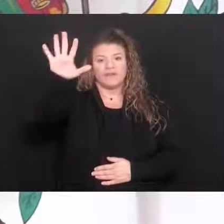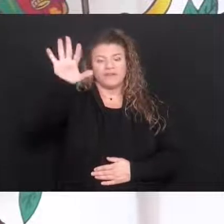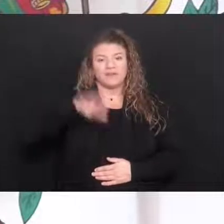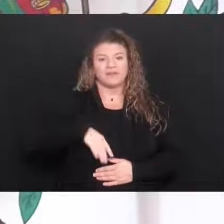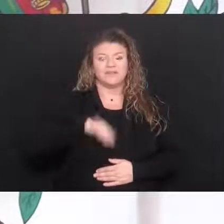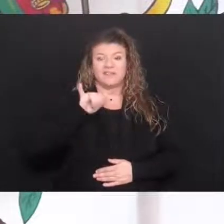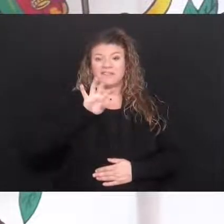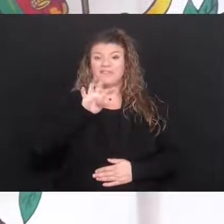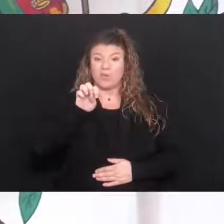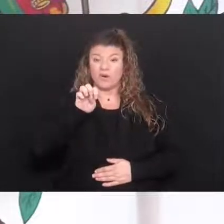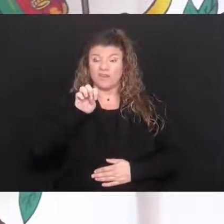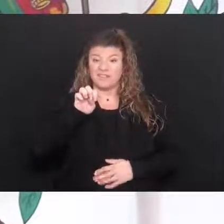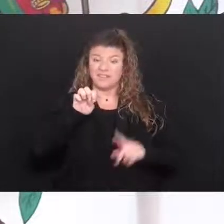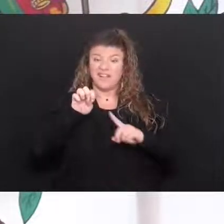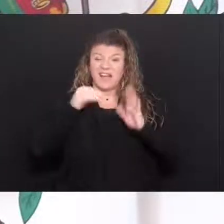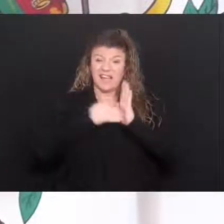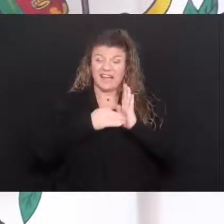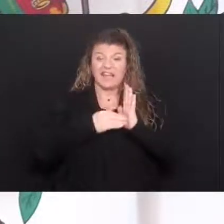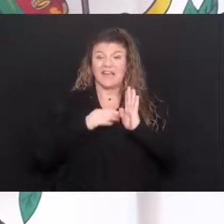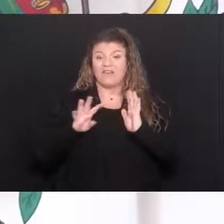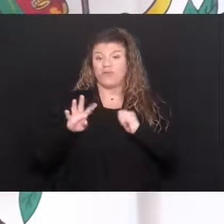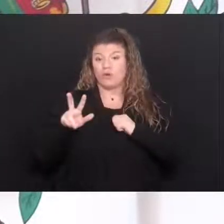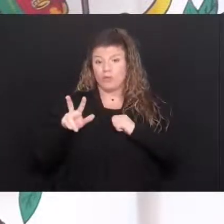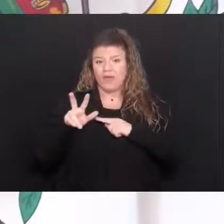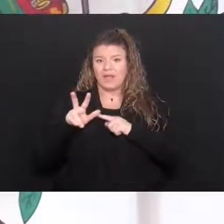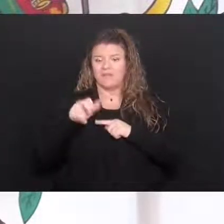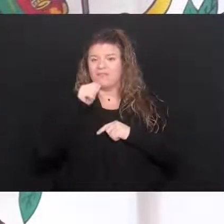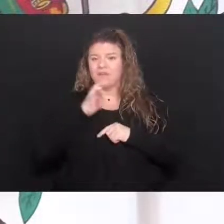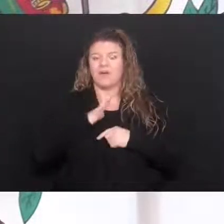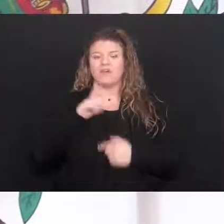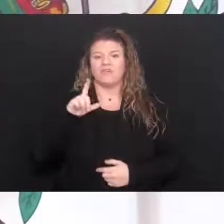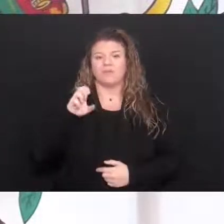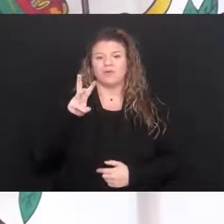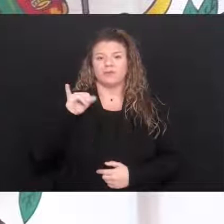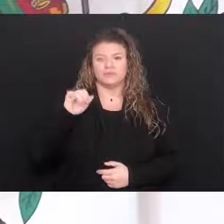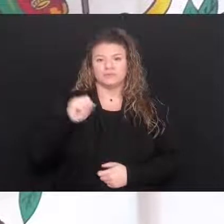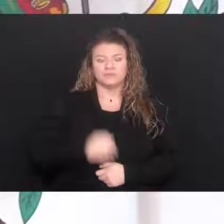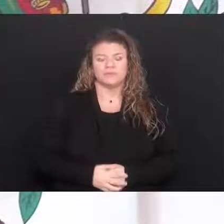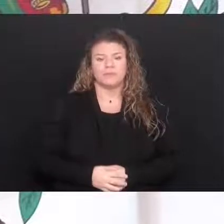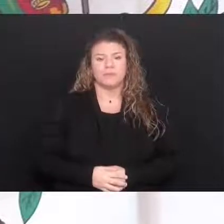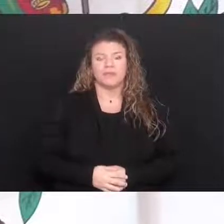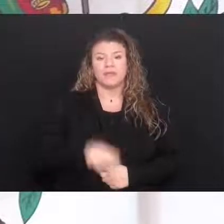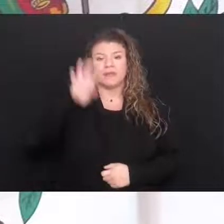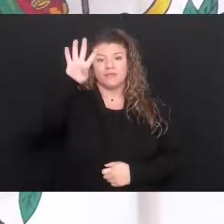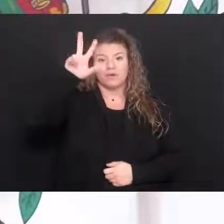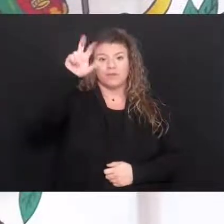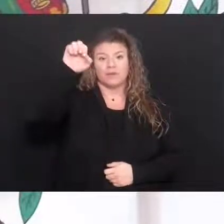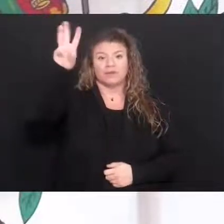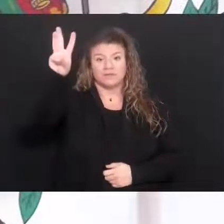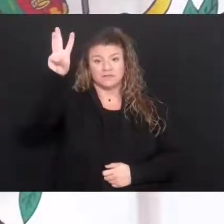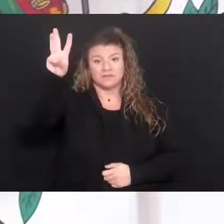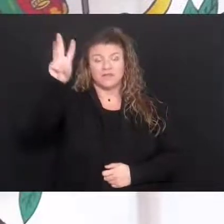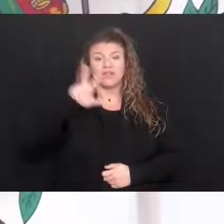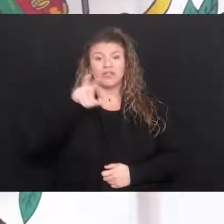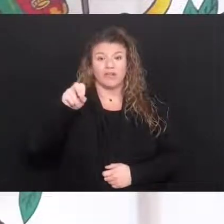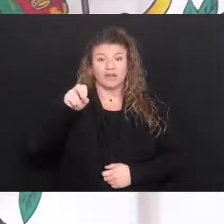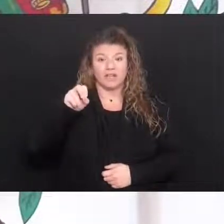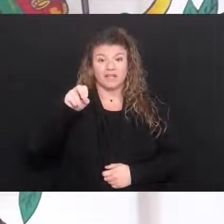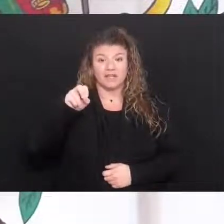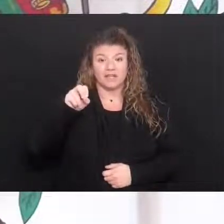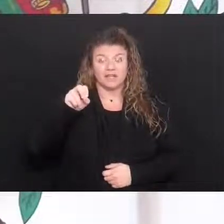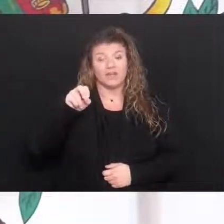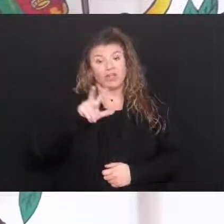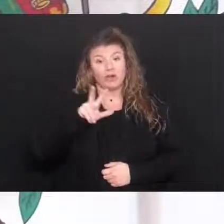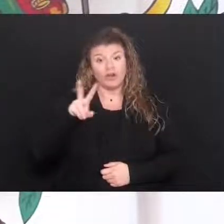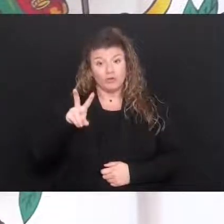another 43-year-old female from Lewis County. The 4,306th death, a 30-year-old, a